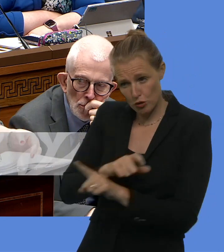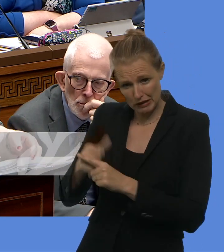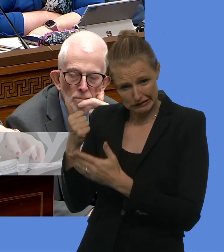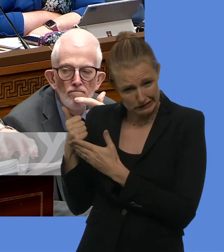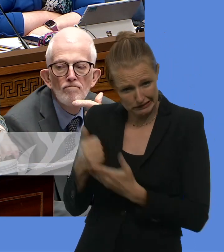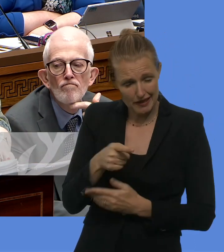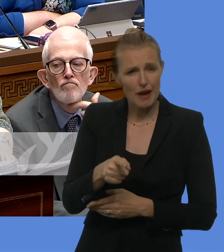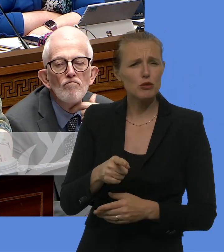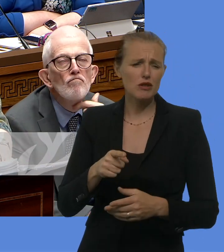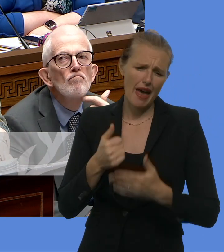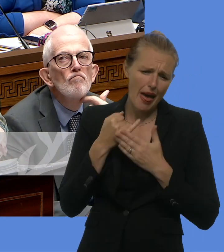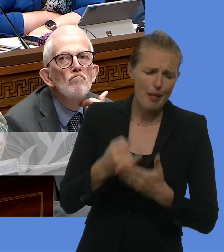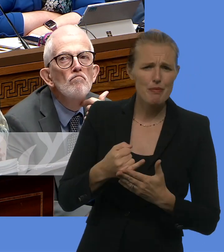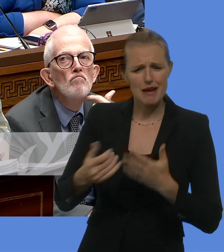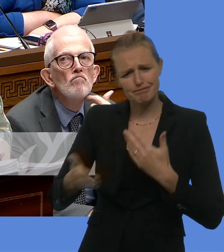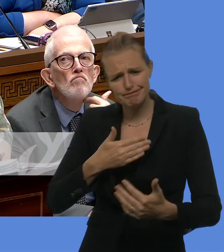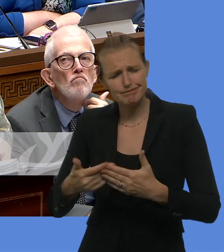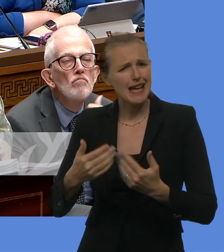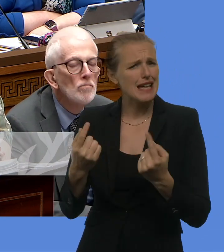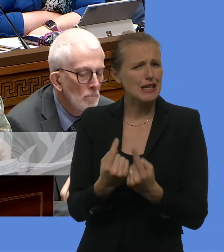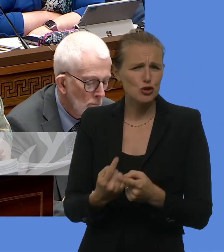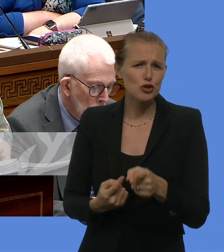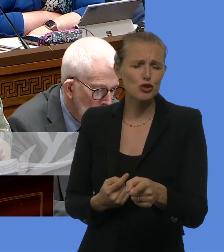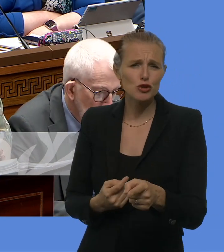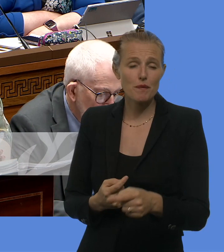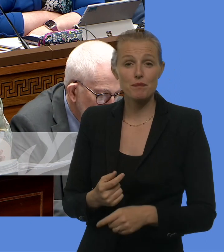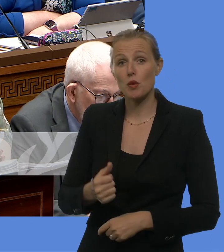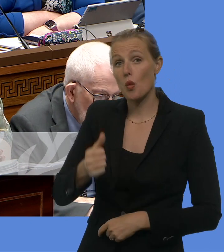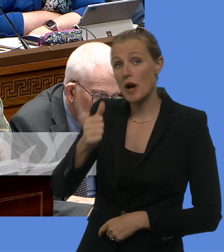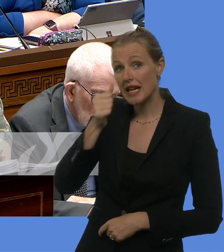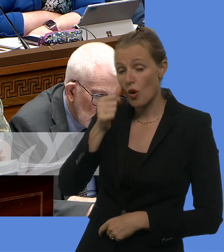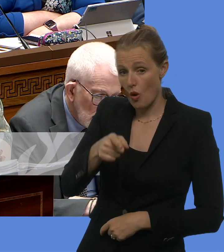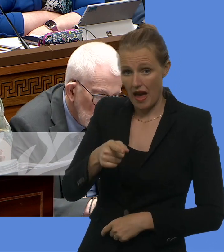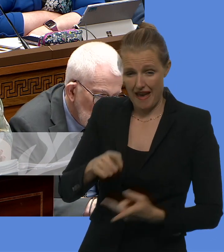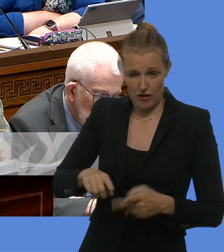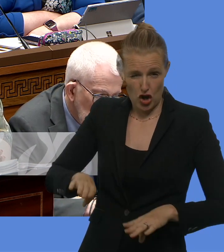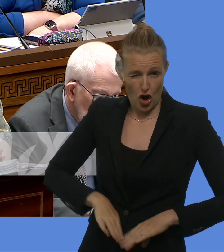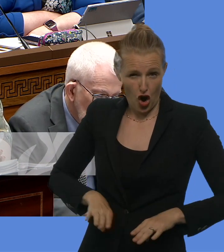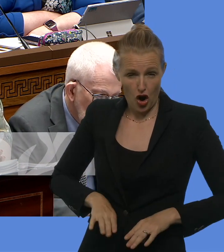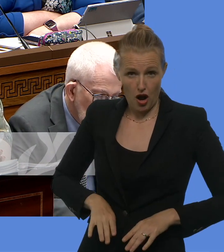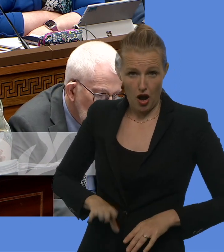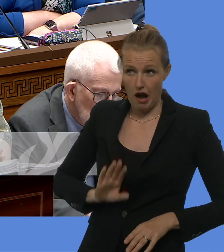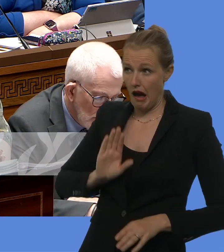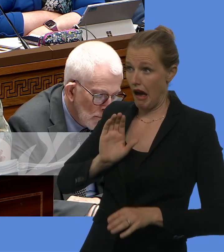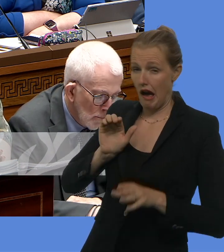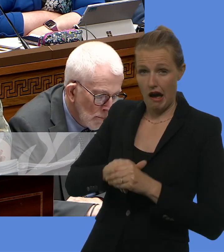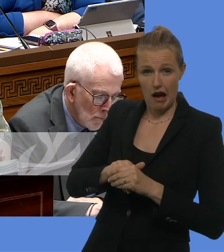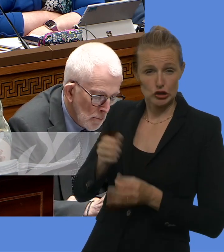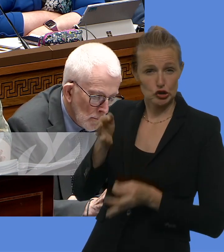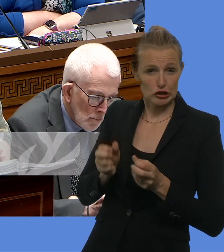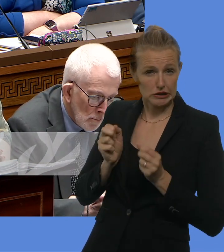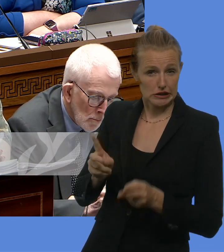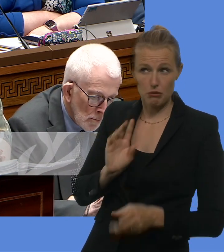and underlying issues. We know that contact, particularly early contact with the justice system, tends not to augur well for people's long-term